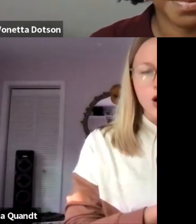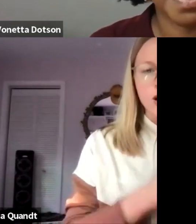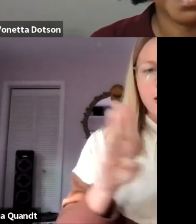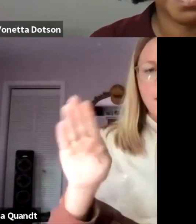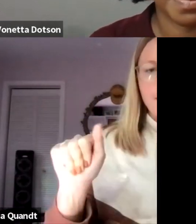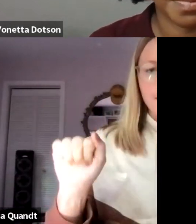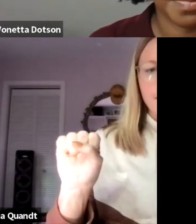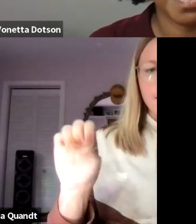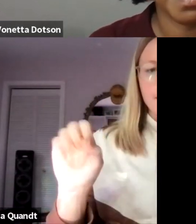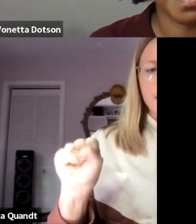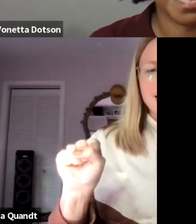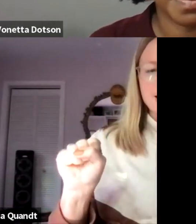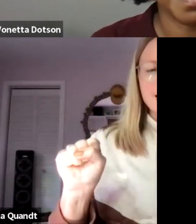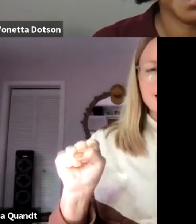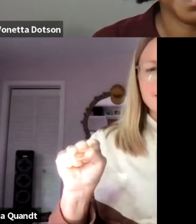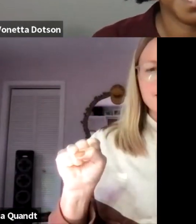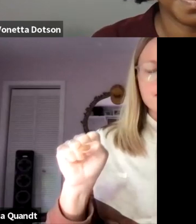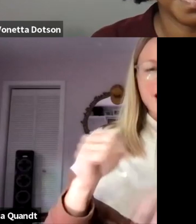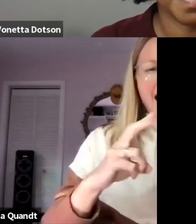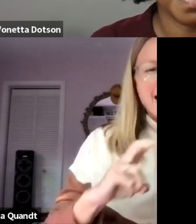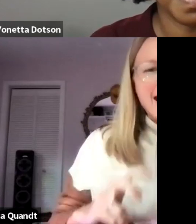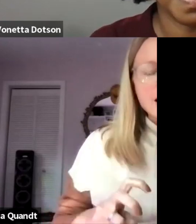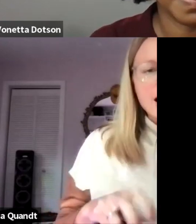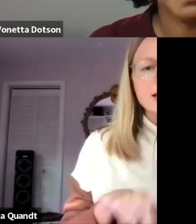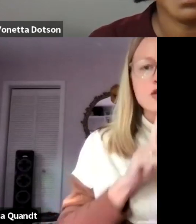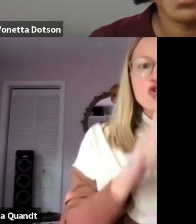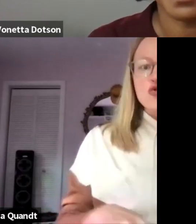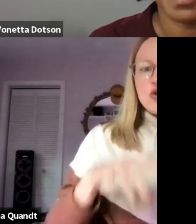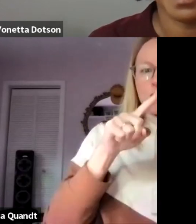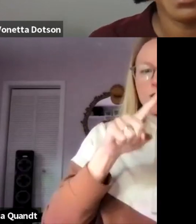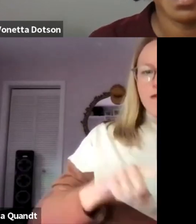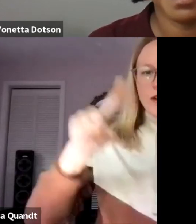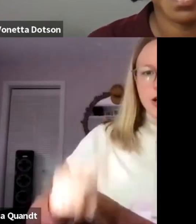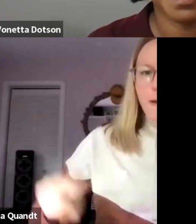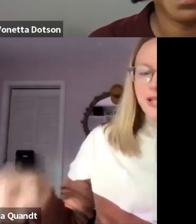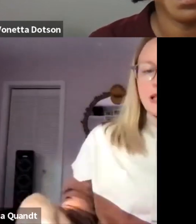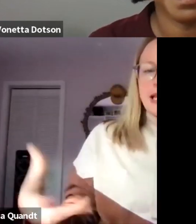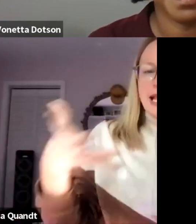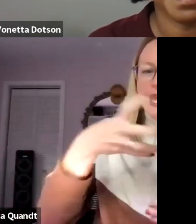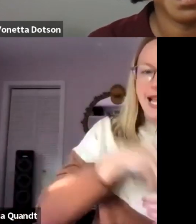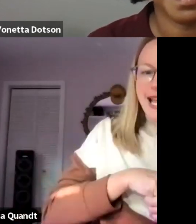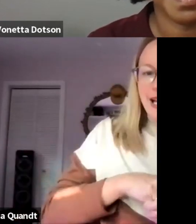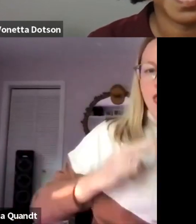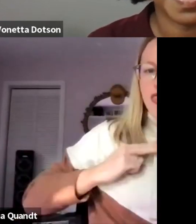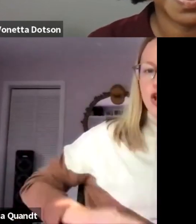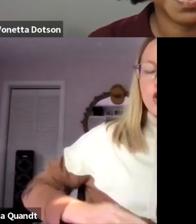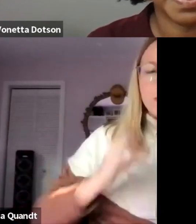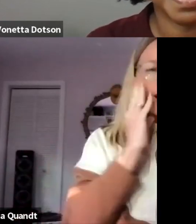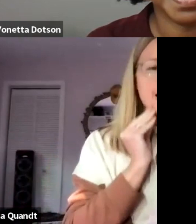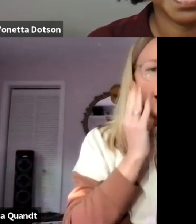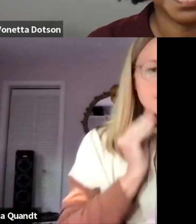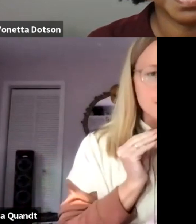to make sure that you're covering all the bases and analyzing the true variability within the